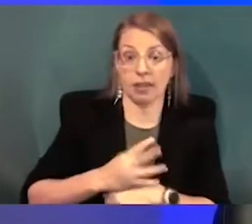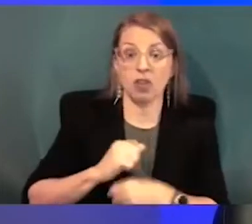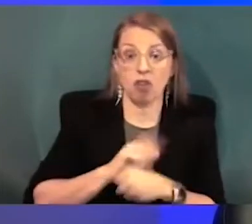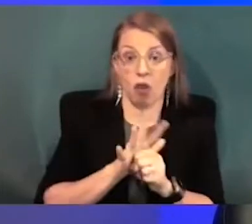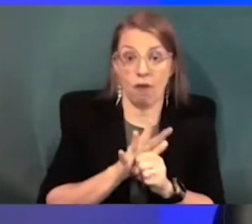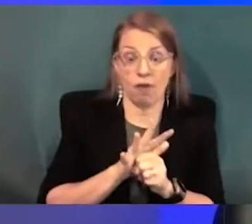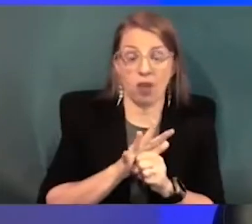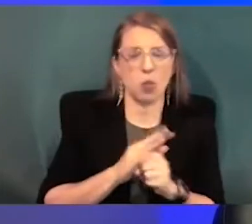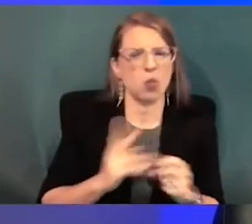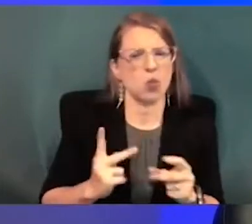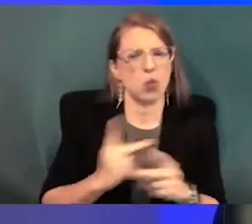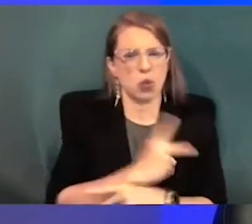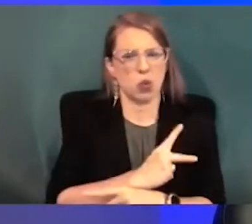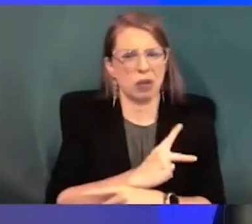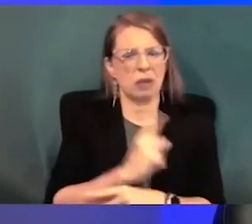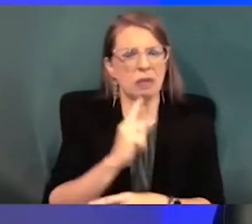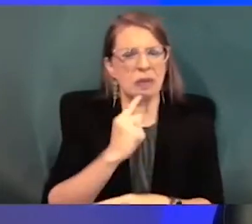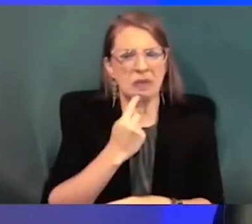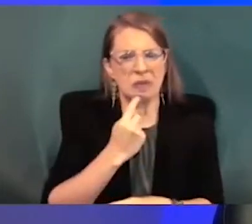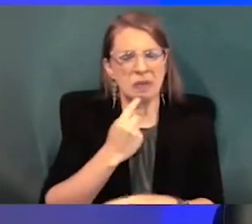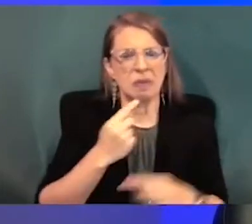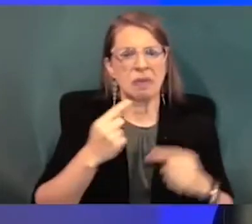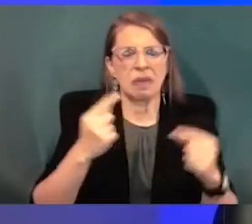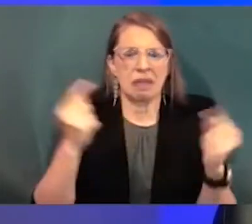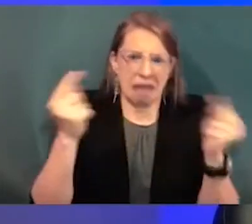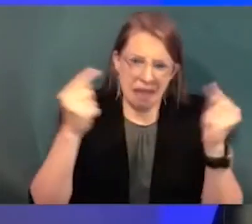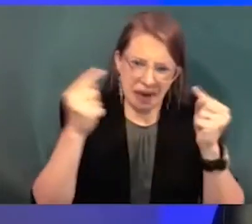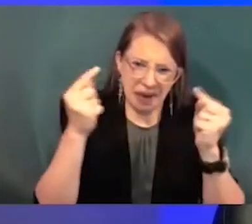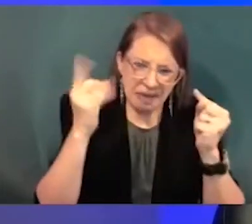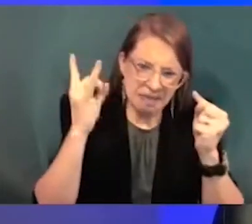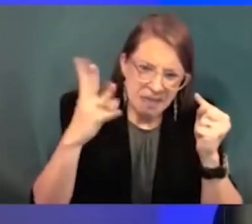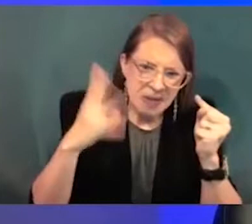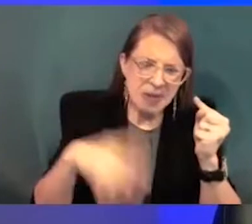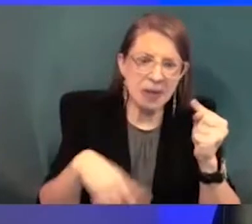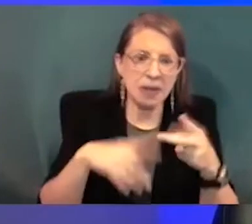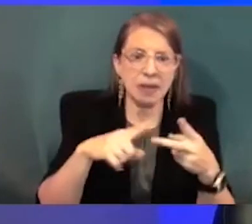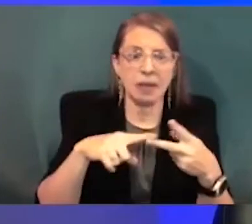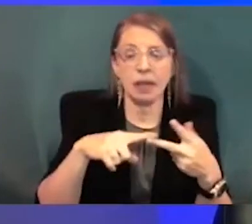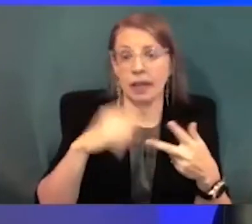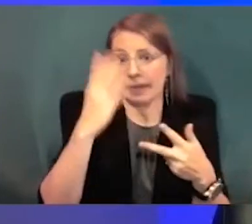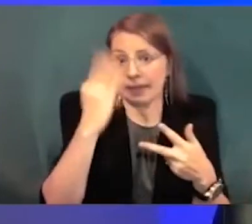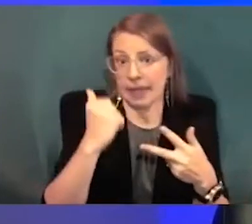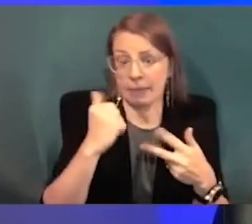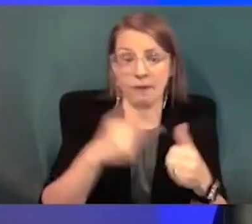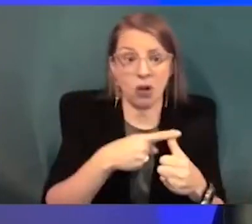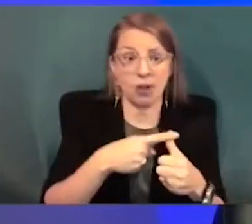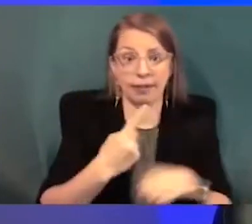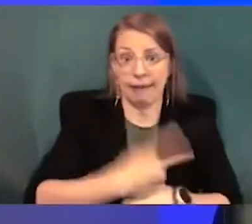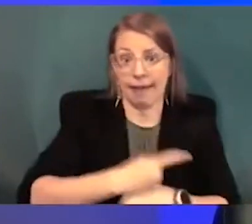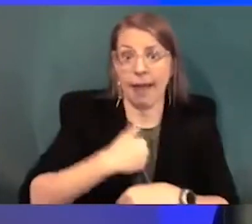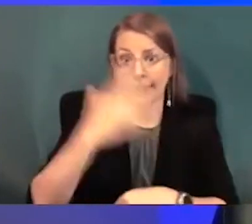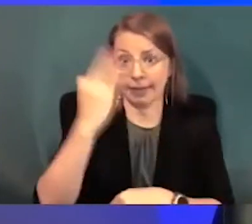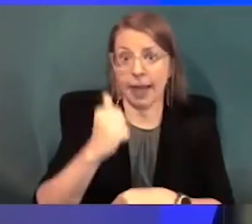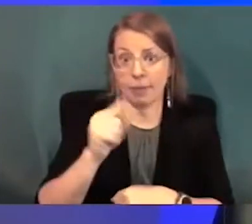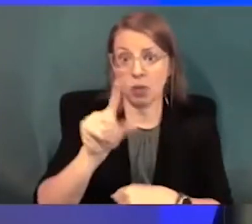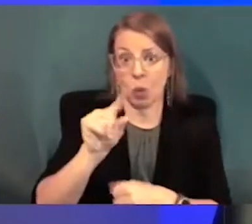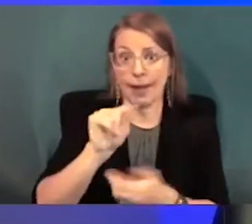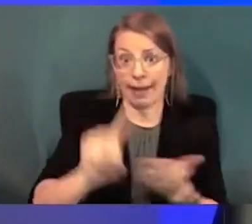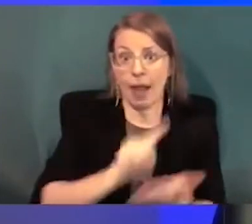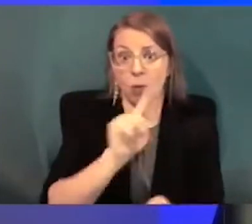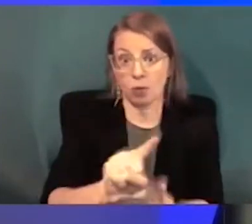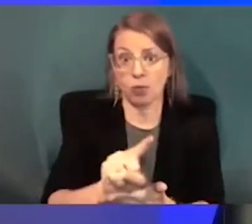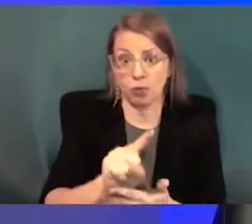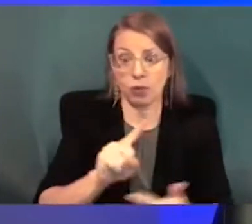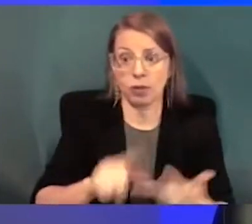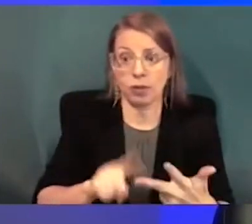worst. Severe headaches. I could sleep. I think the first day I literally slept 20 hours. And